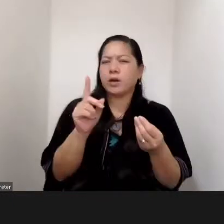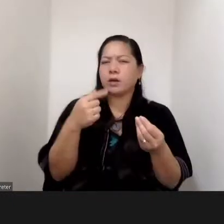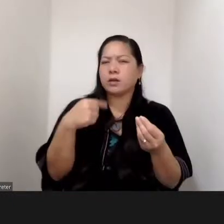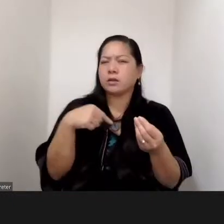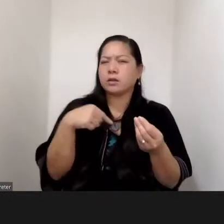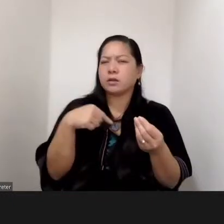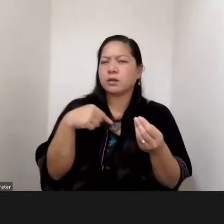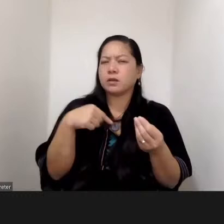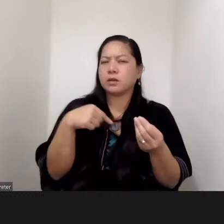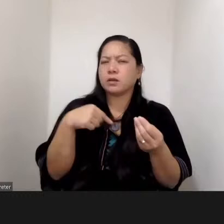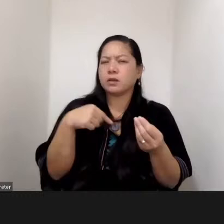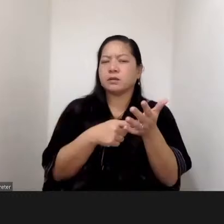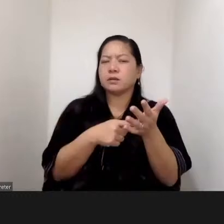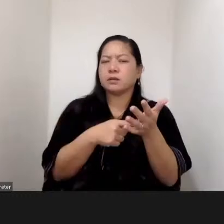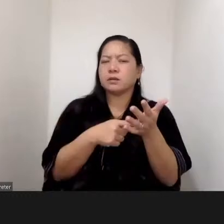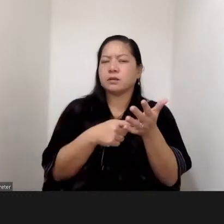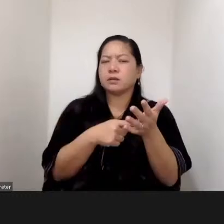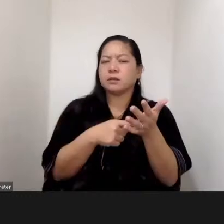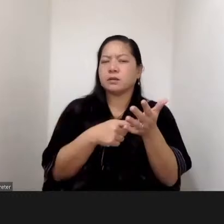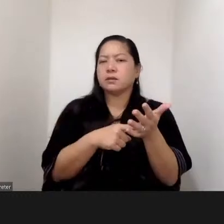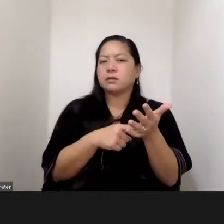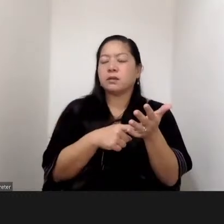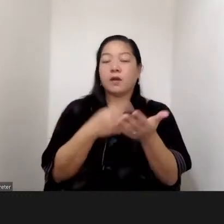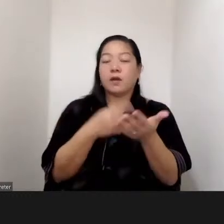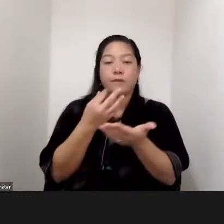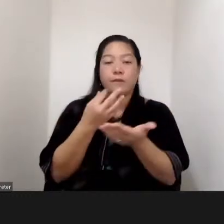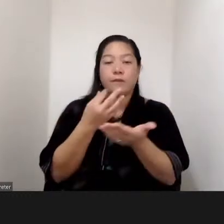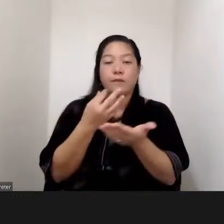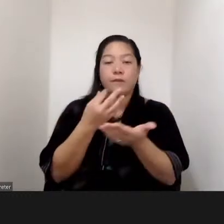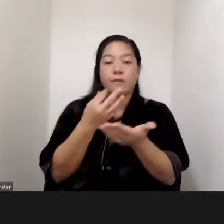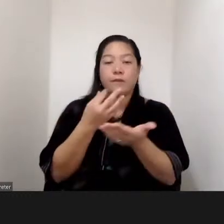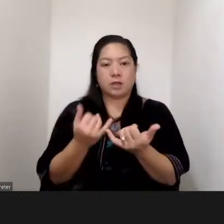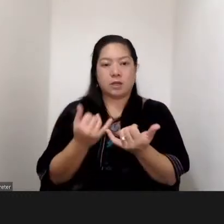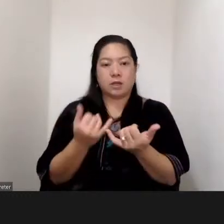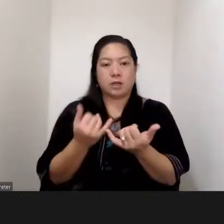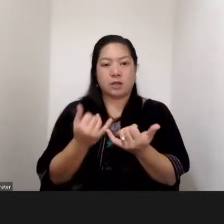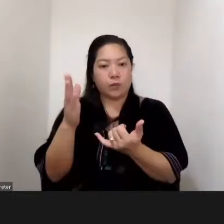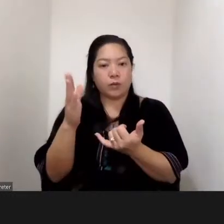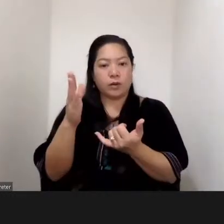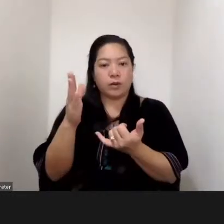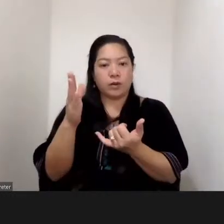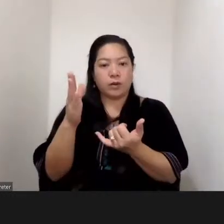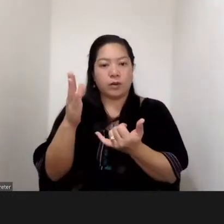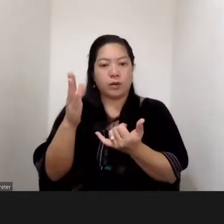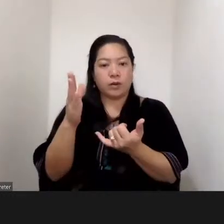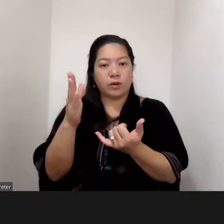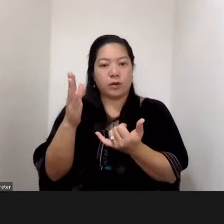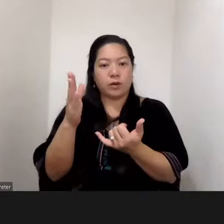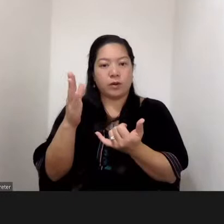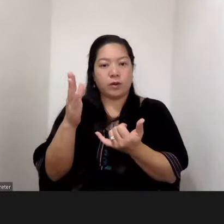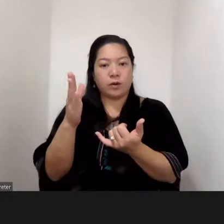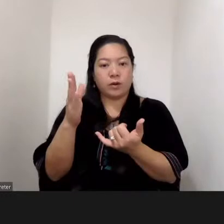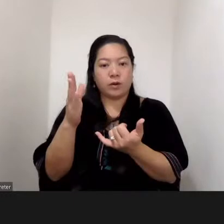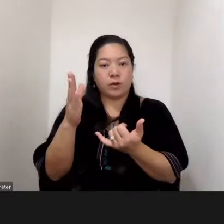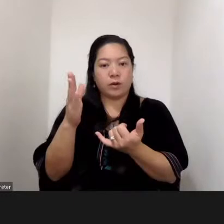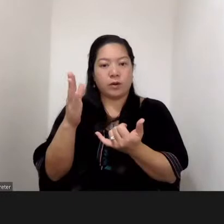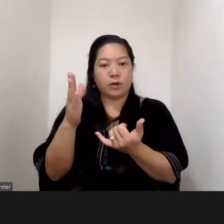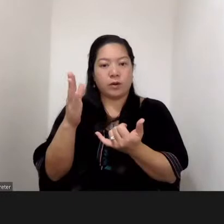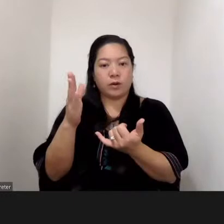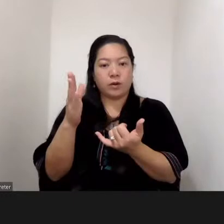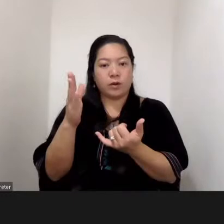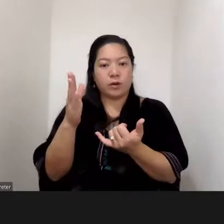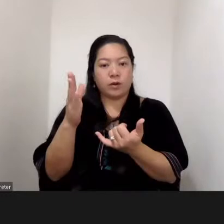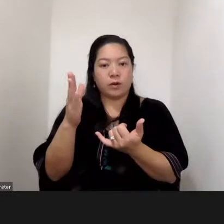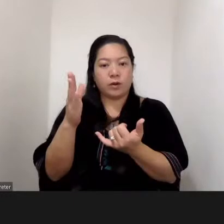this kind of funding would be jeopardized. The people of